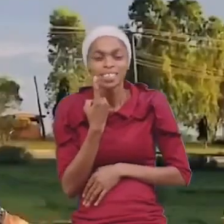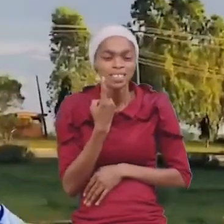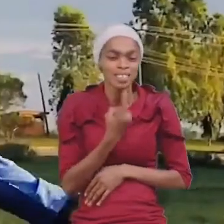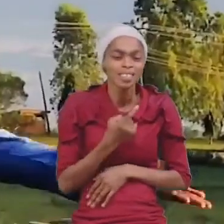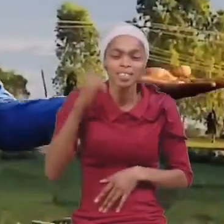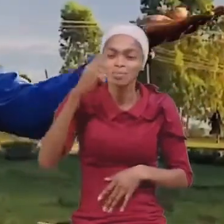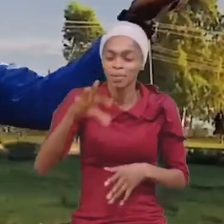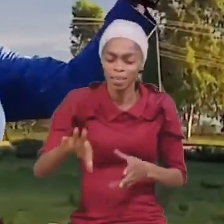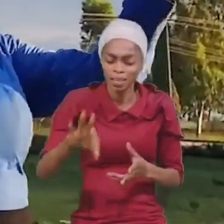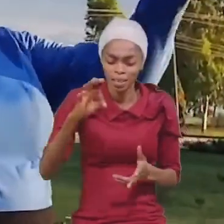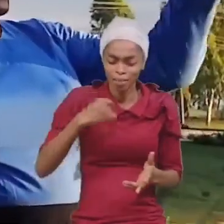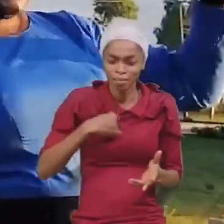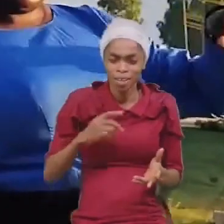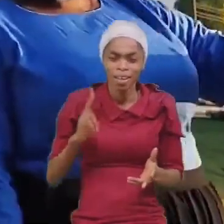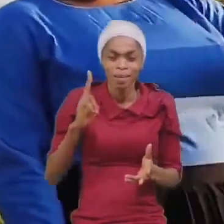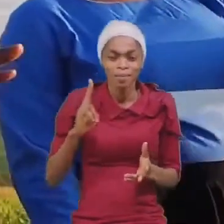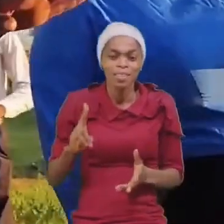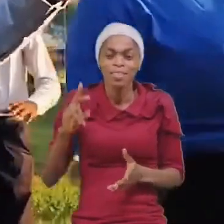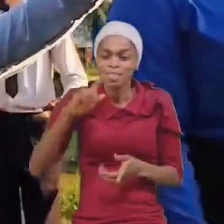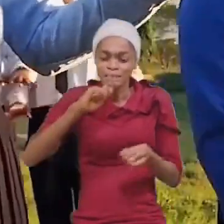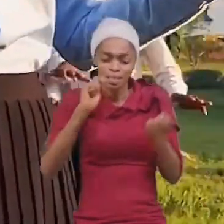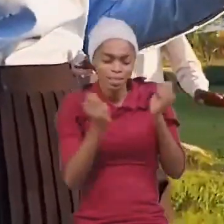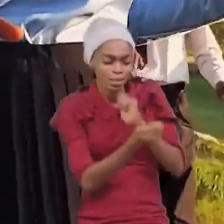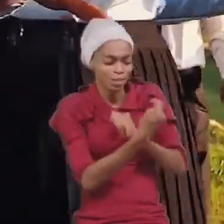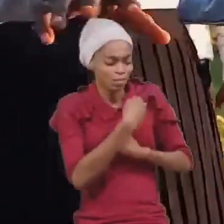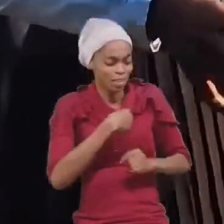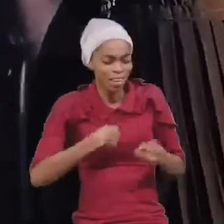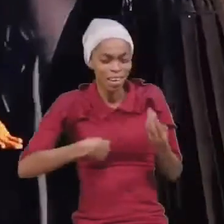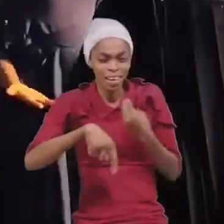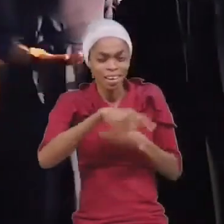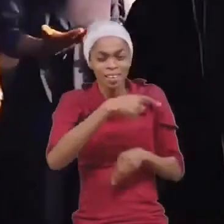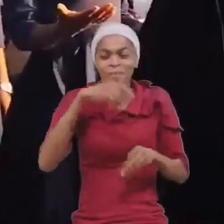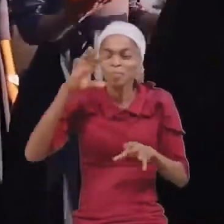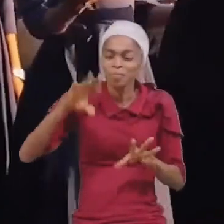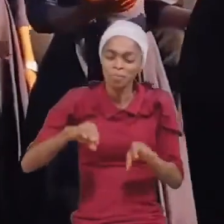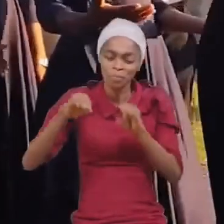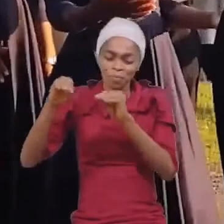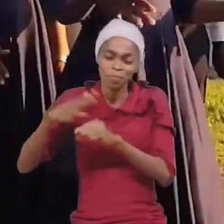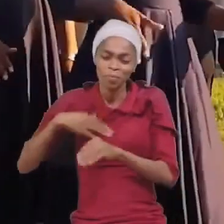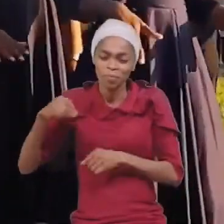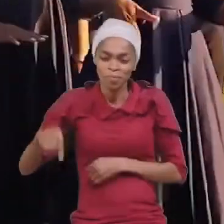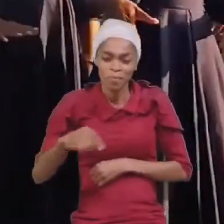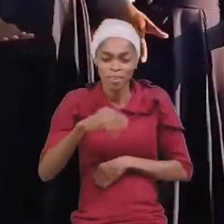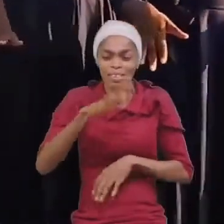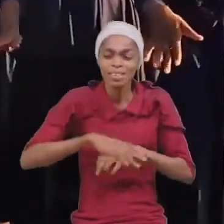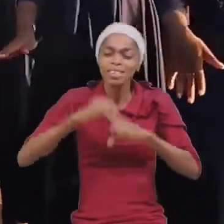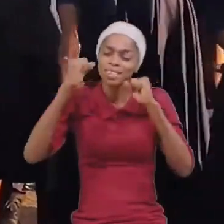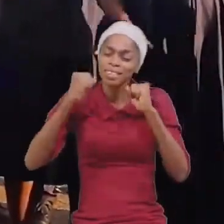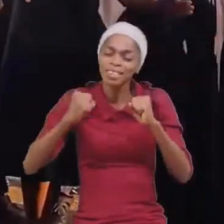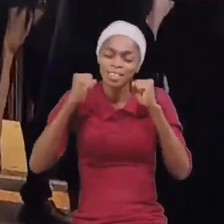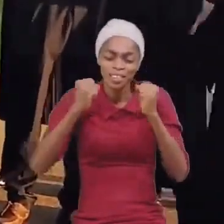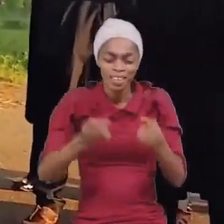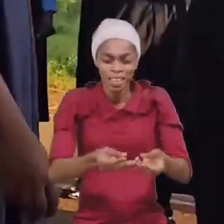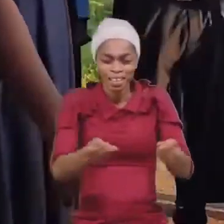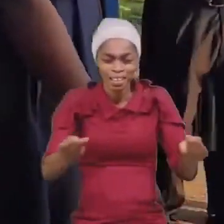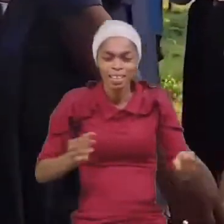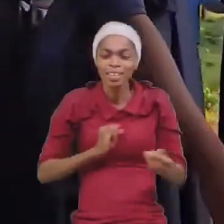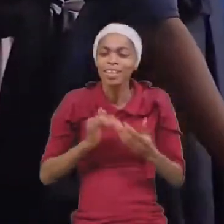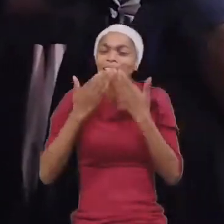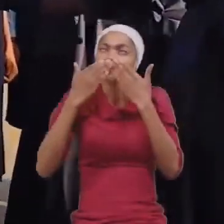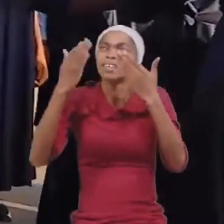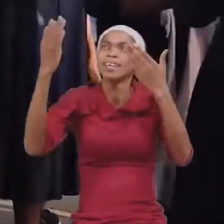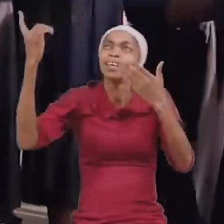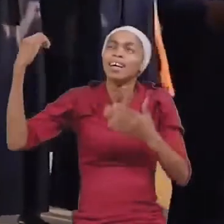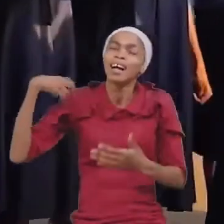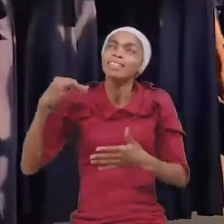alone. He beats me up, turn me around, he placed my feet on the solid ground. I thank the